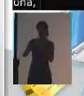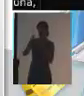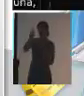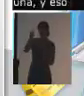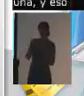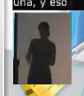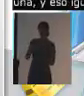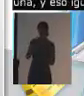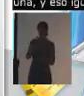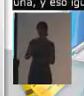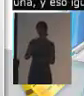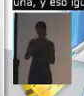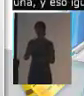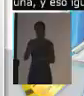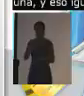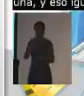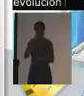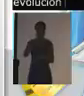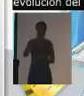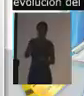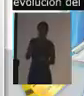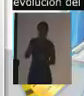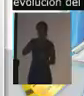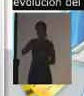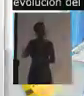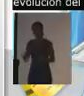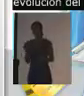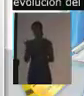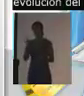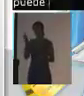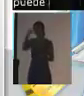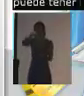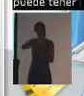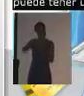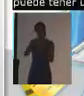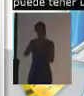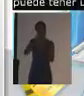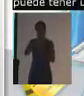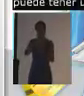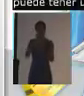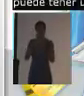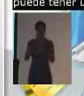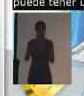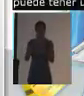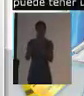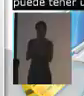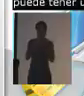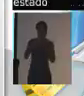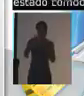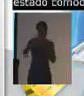but the machine will be able to know, to assess the individual. And this is part of the learning